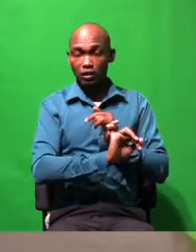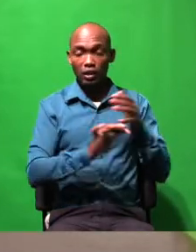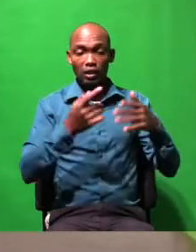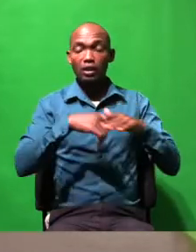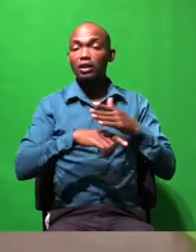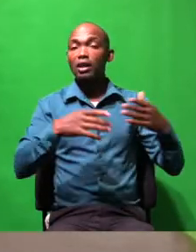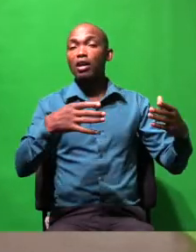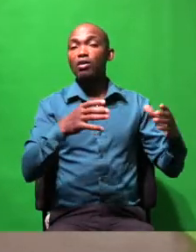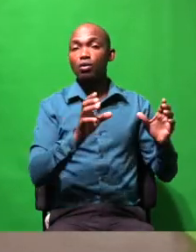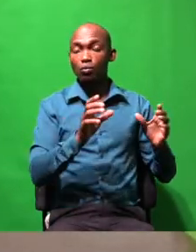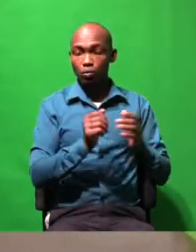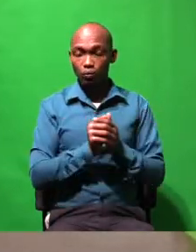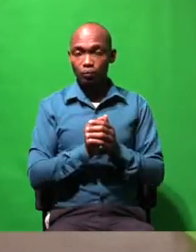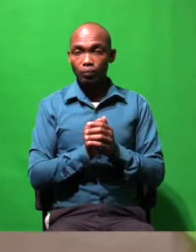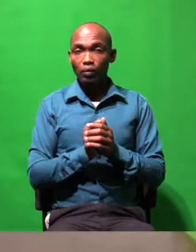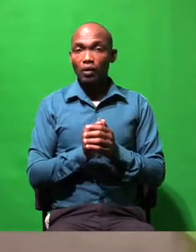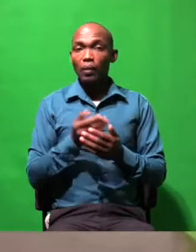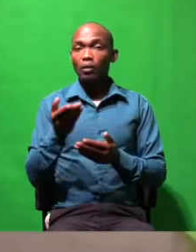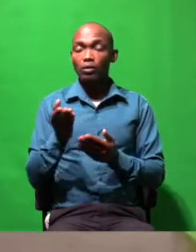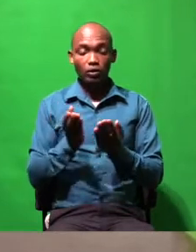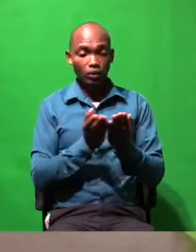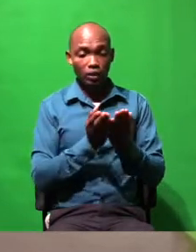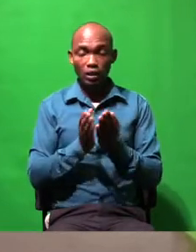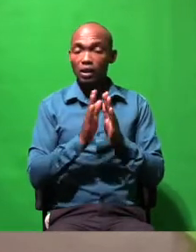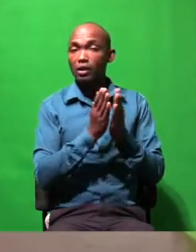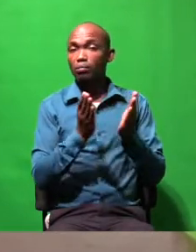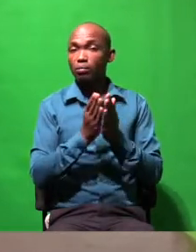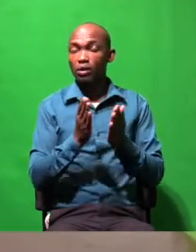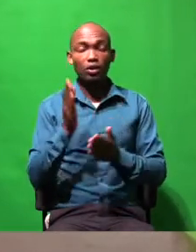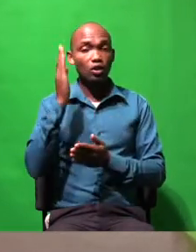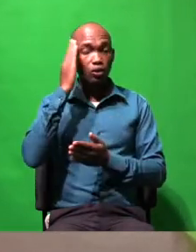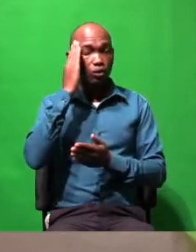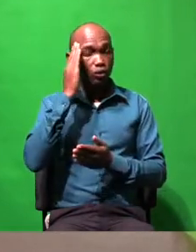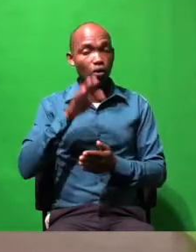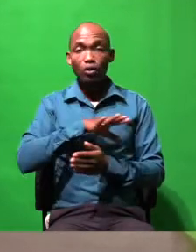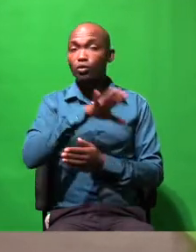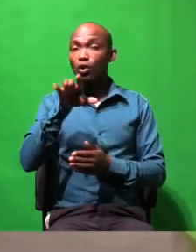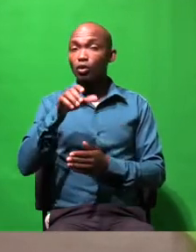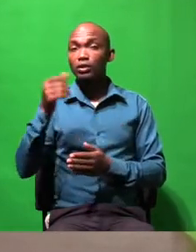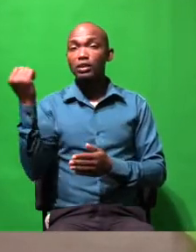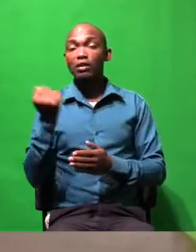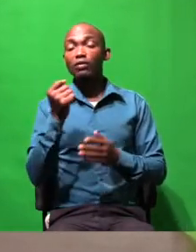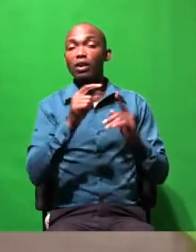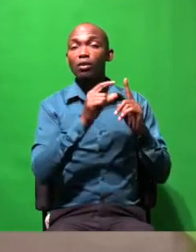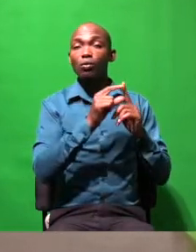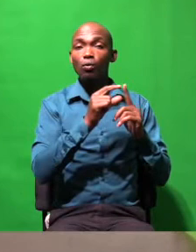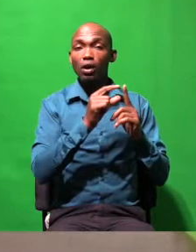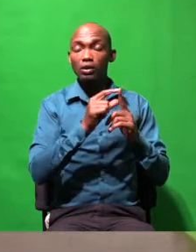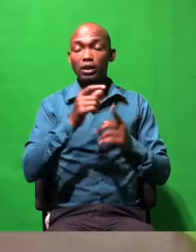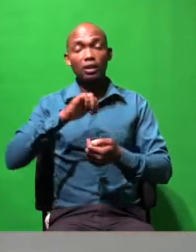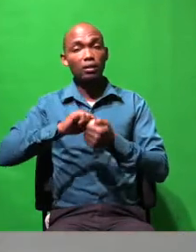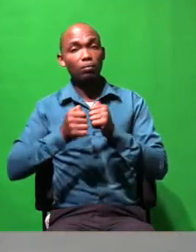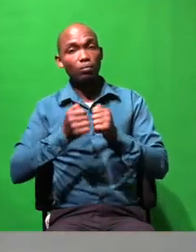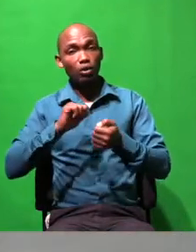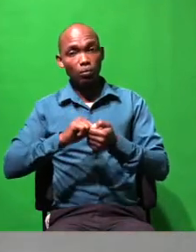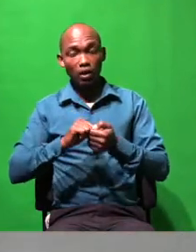group. So make sure that while you are reading the text, you note those difficult words and problem